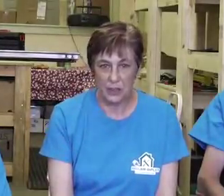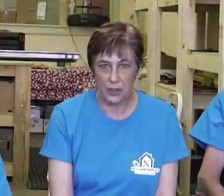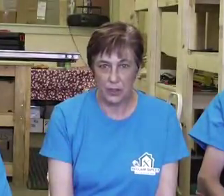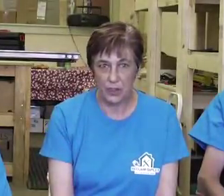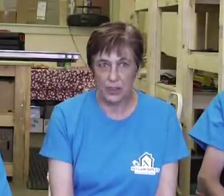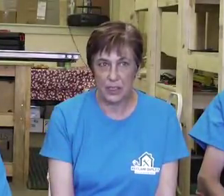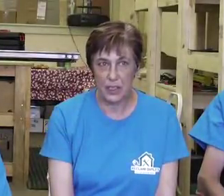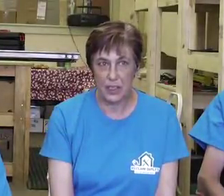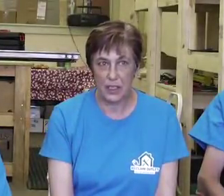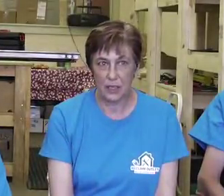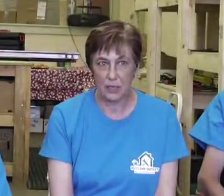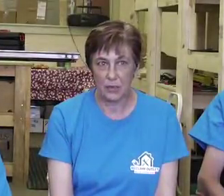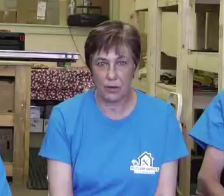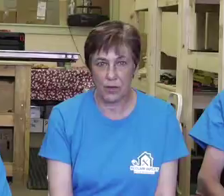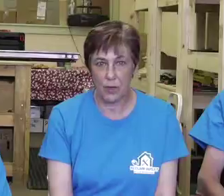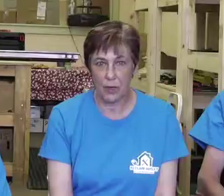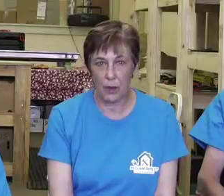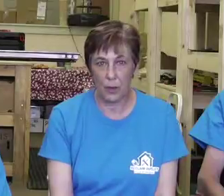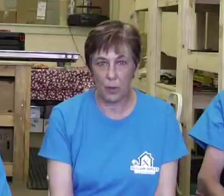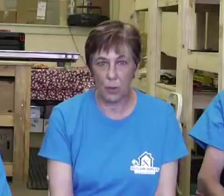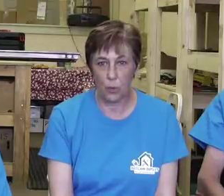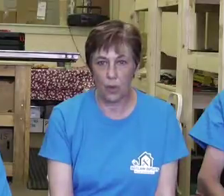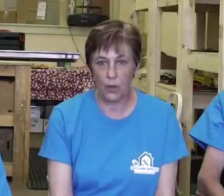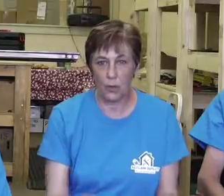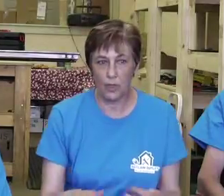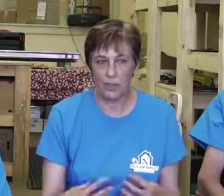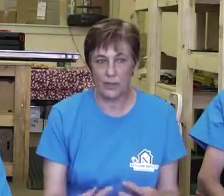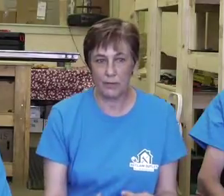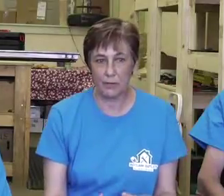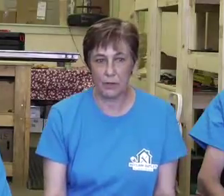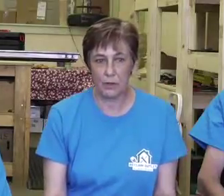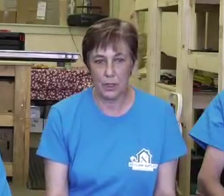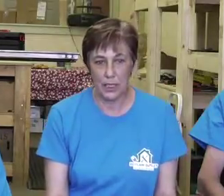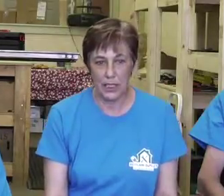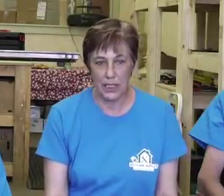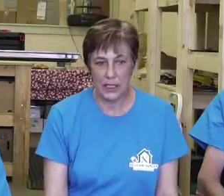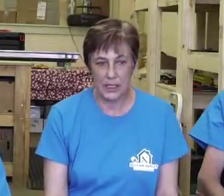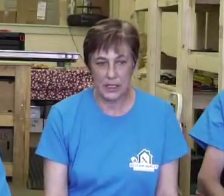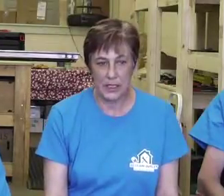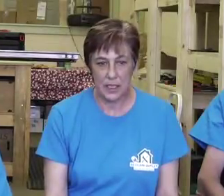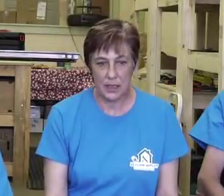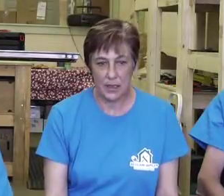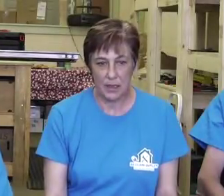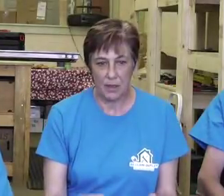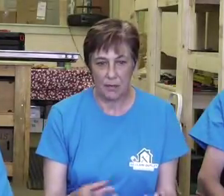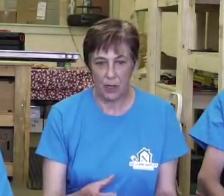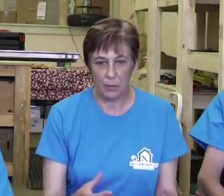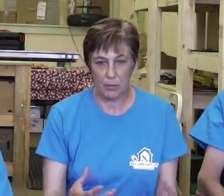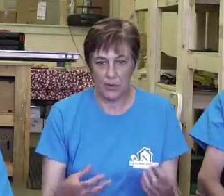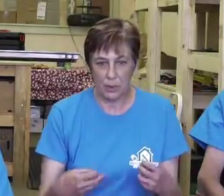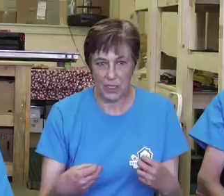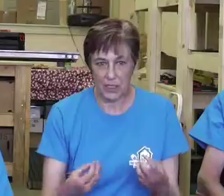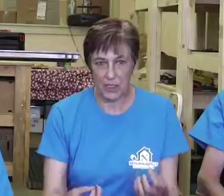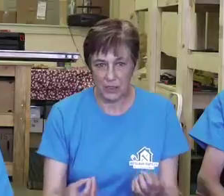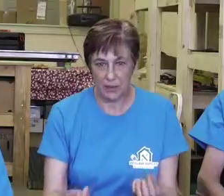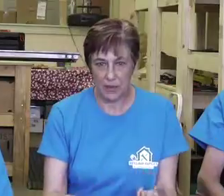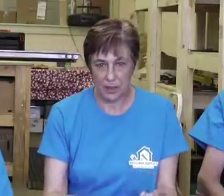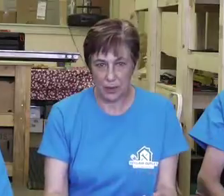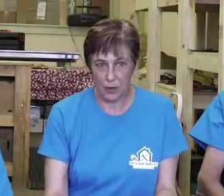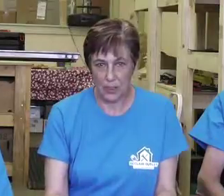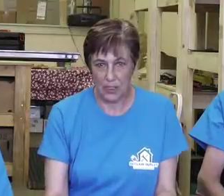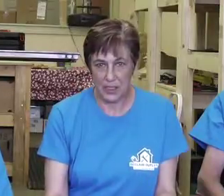abilities course, and where we differ is from somebody